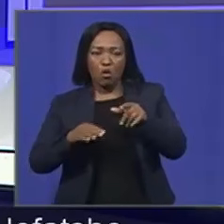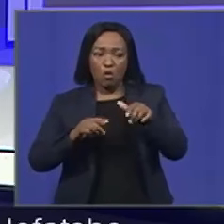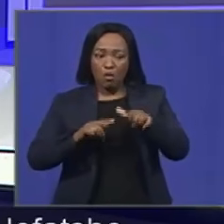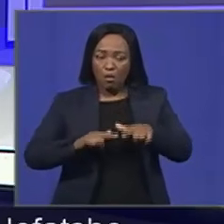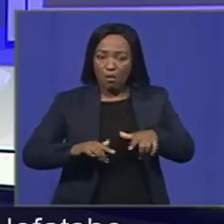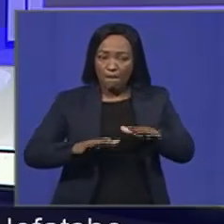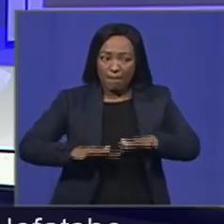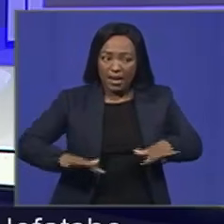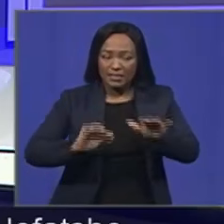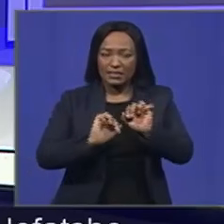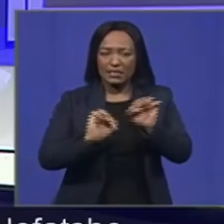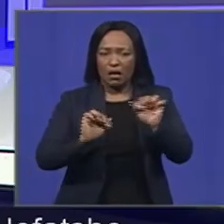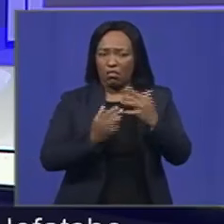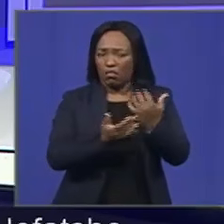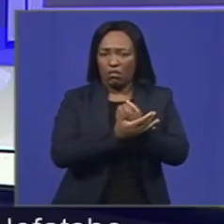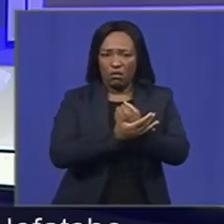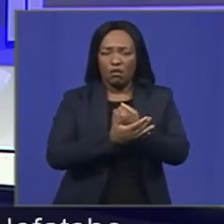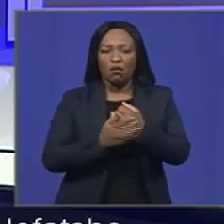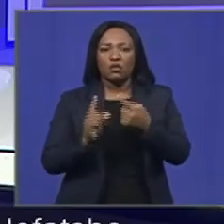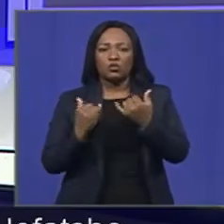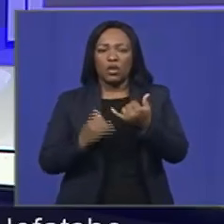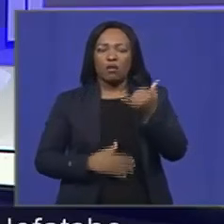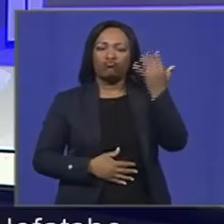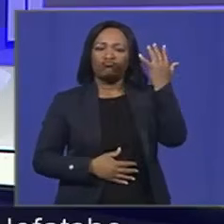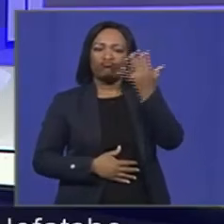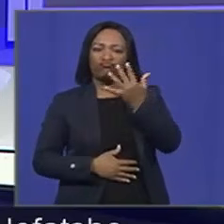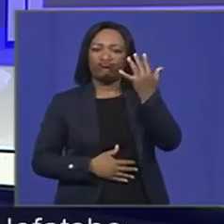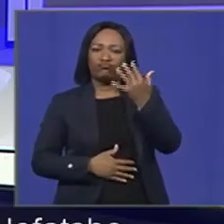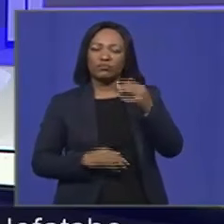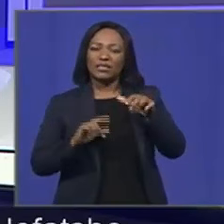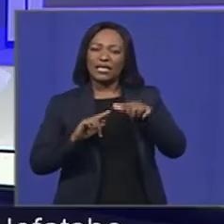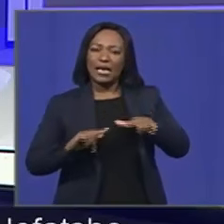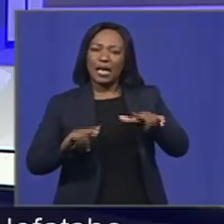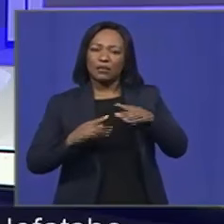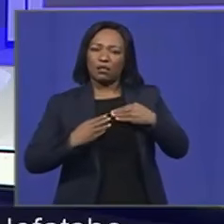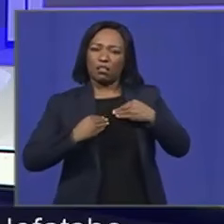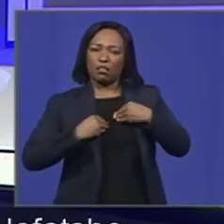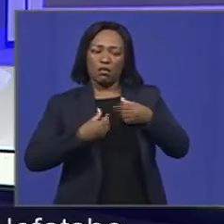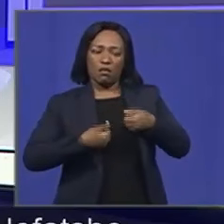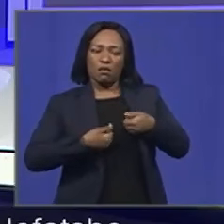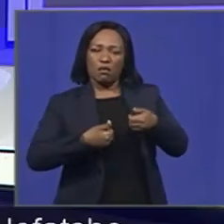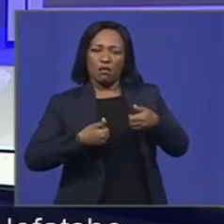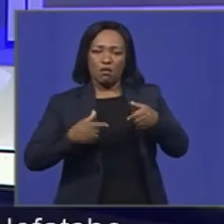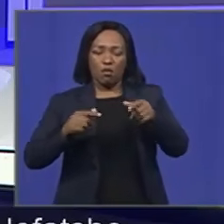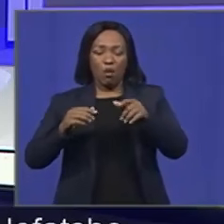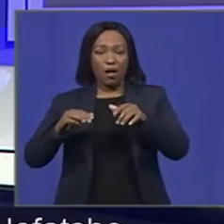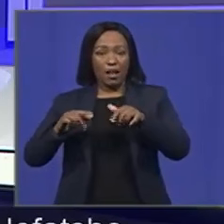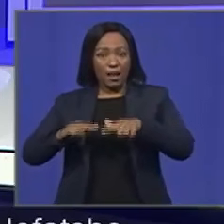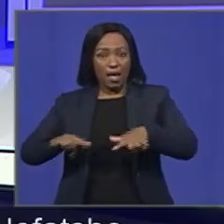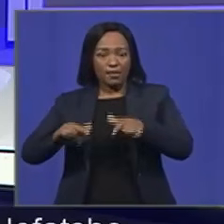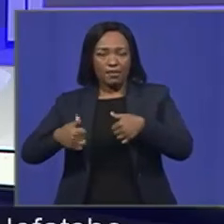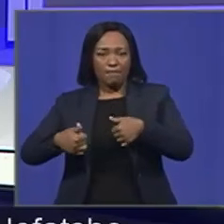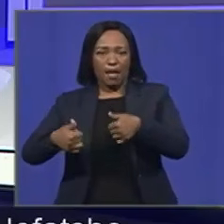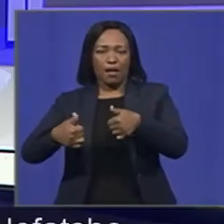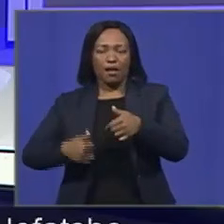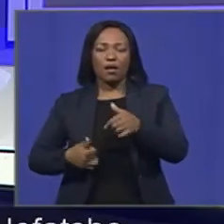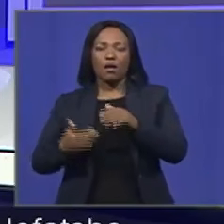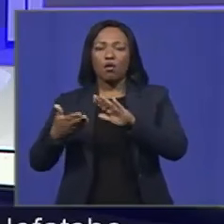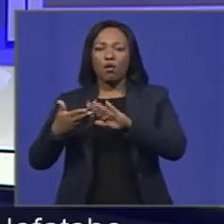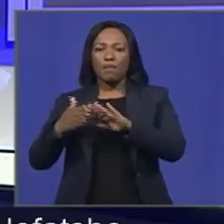gagwe. O ne a tlotlomatsa go abiwa ga makwalotetla a go busediwa gape ga lefatshe la diheketara di le 1,000 go mokgatlho wa baagi